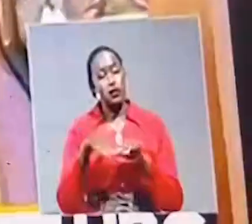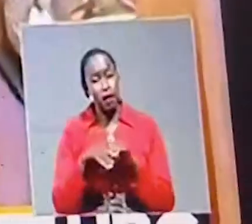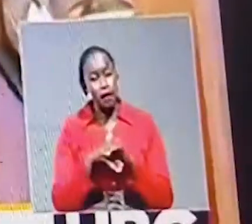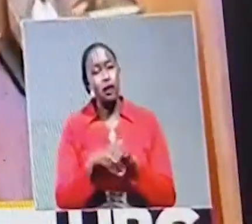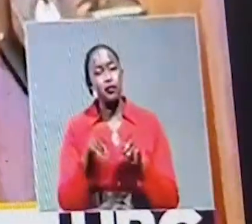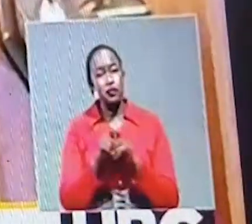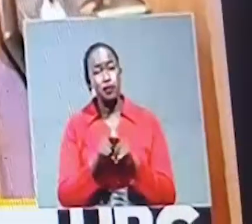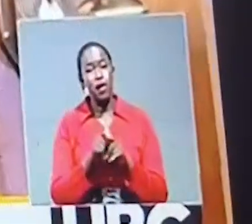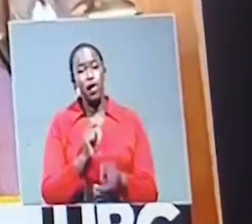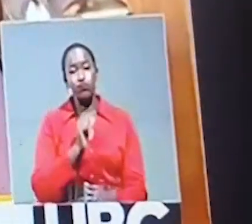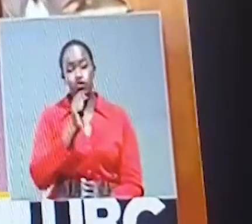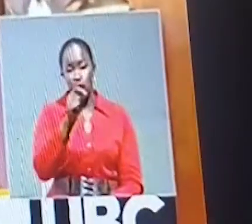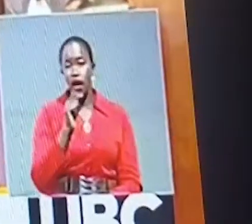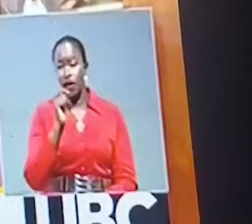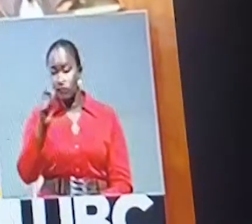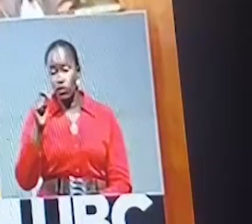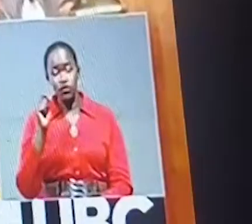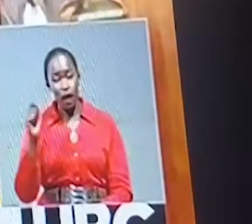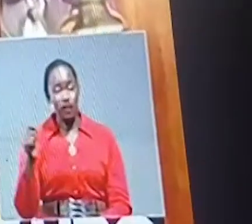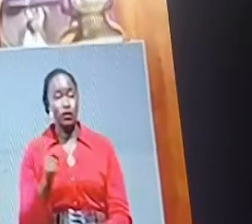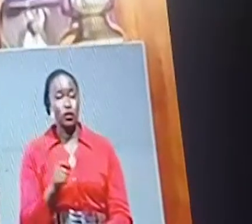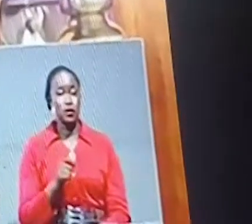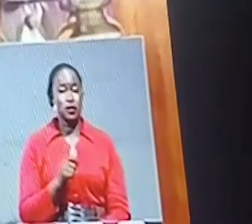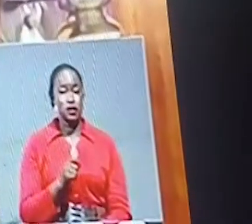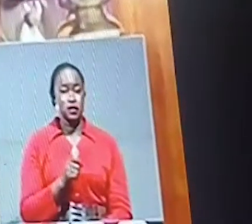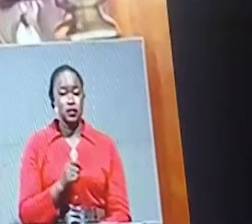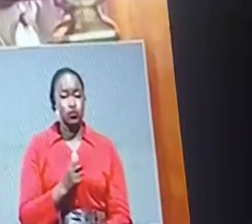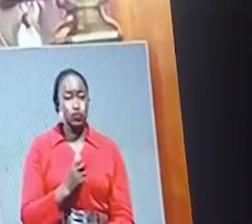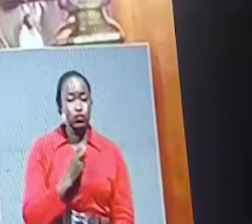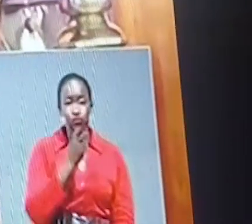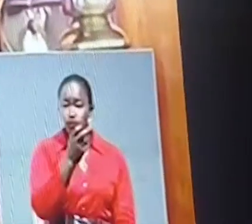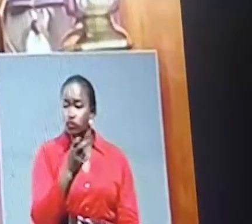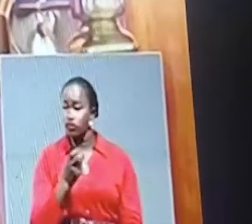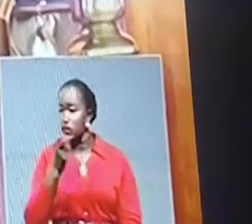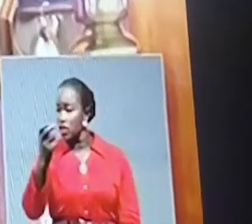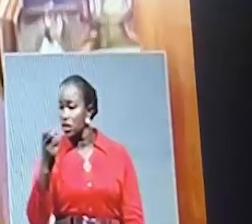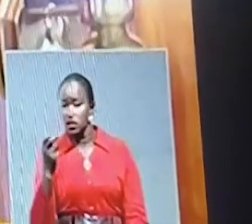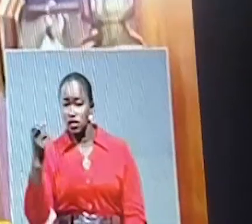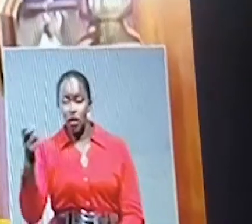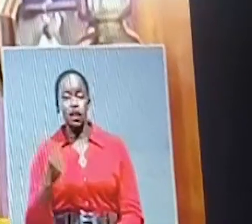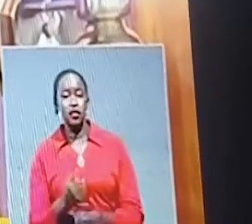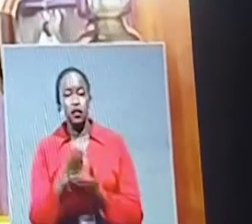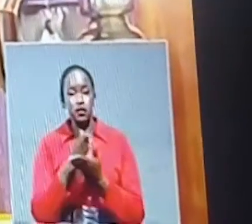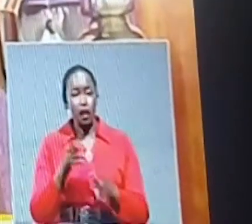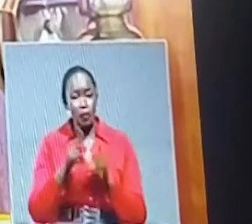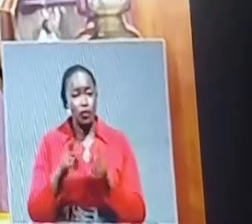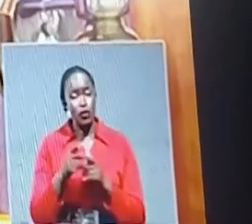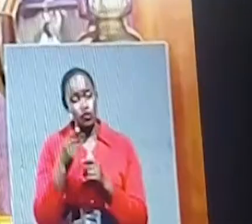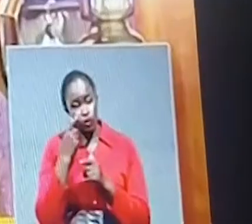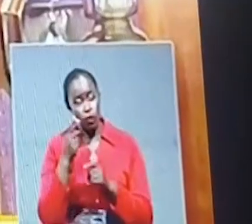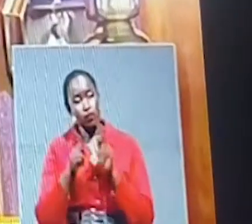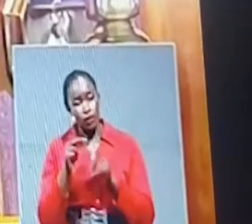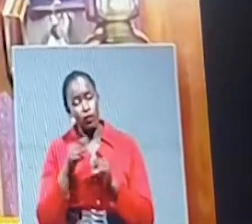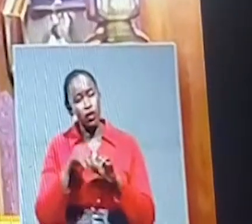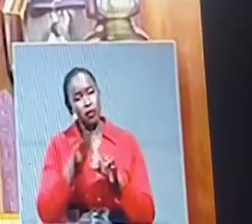travel distances upon distances. Even others had even sleep in their homes. But for the